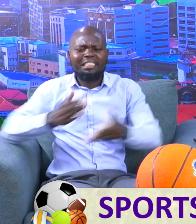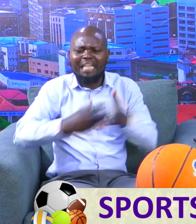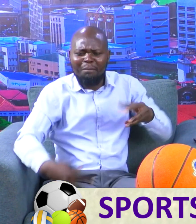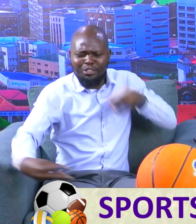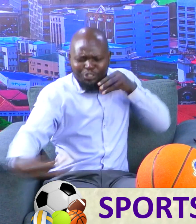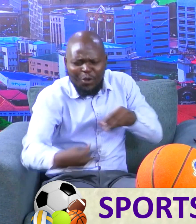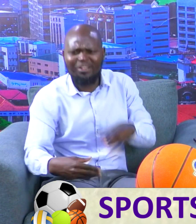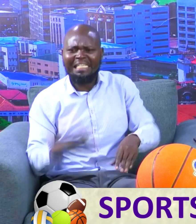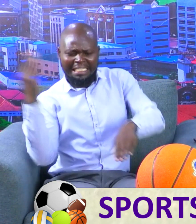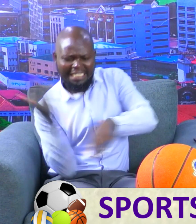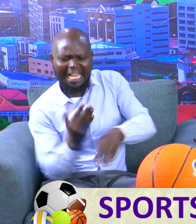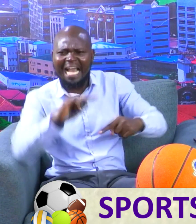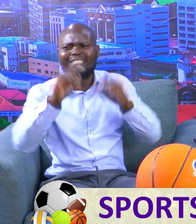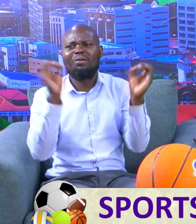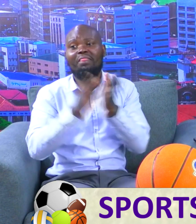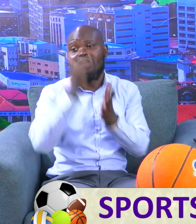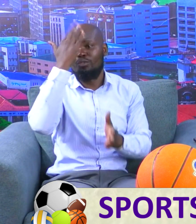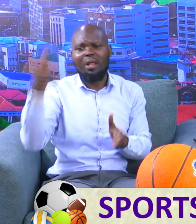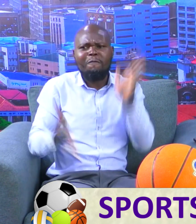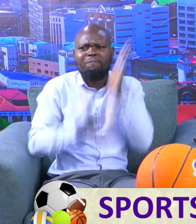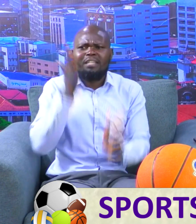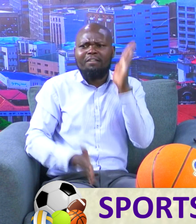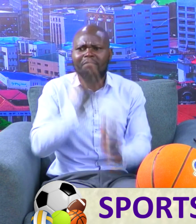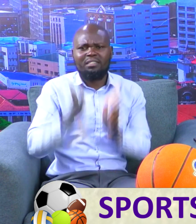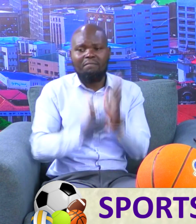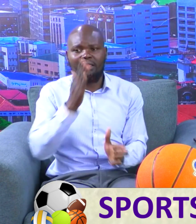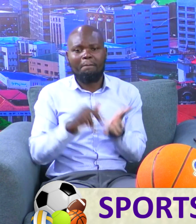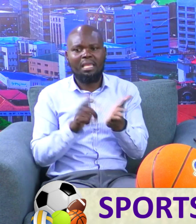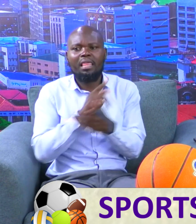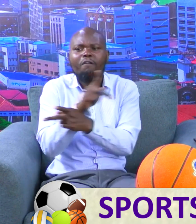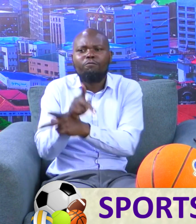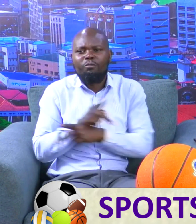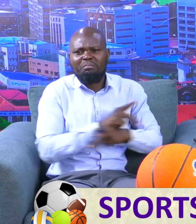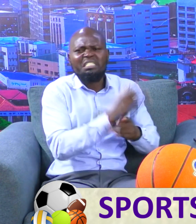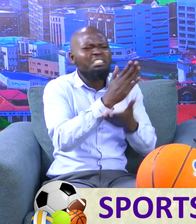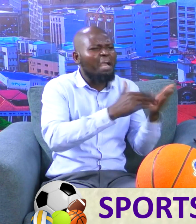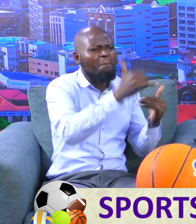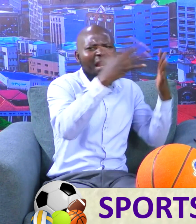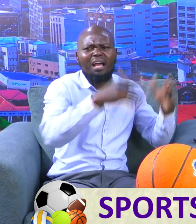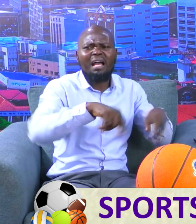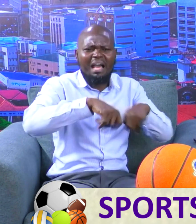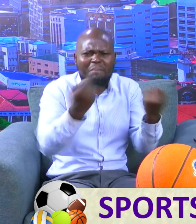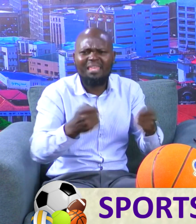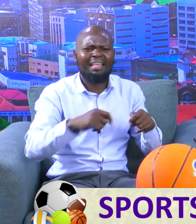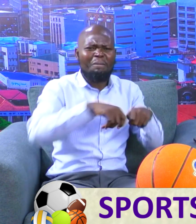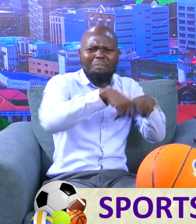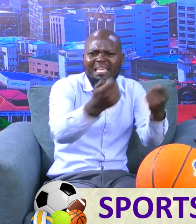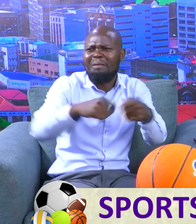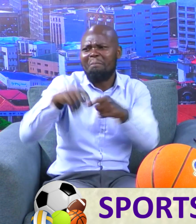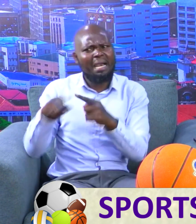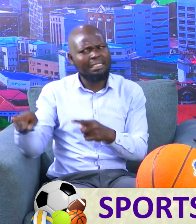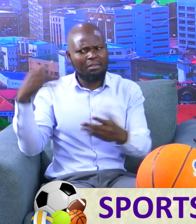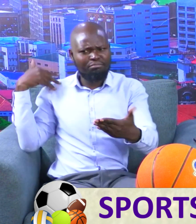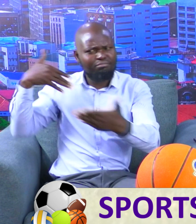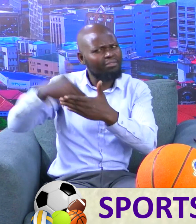him, being I think tall, it has really helped him, and he has been